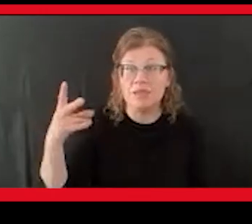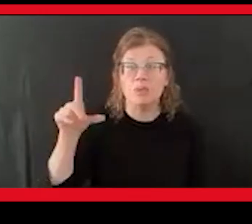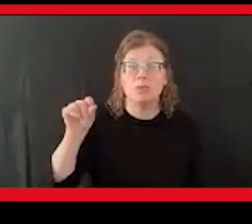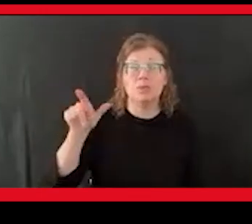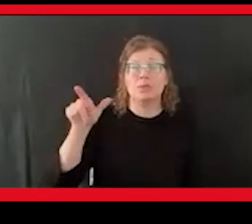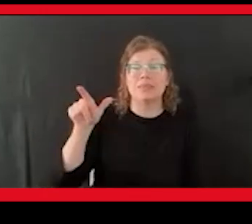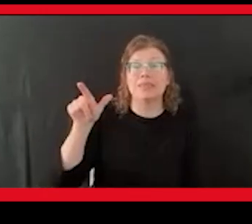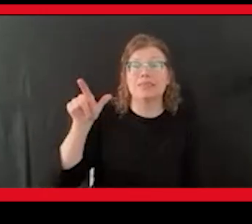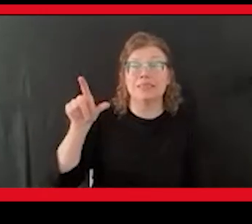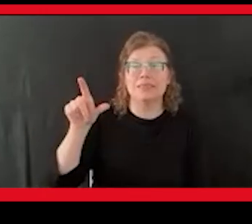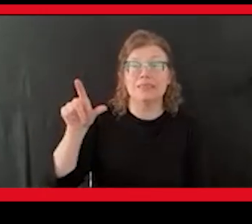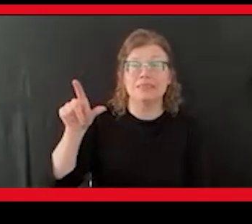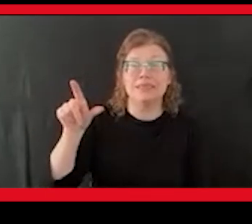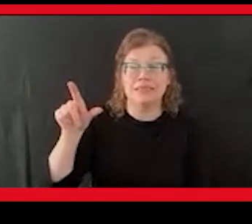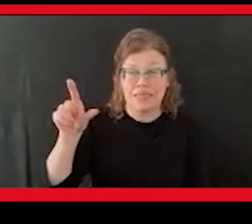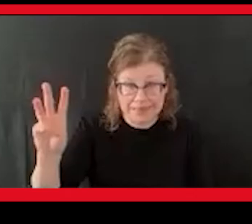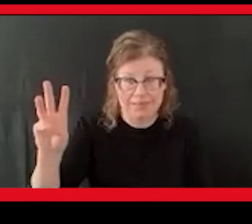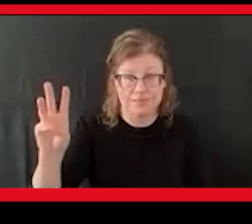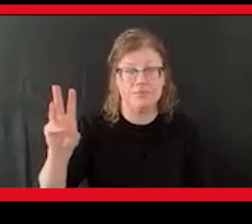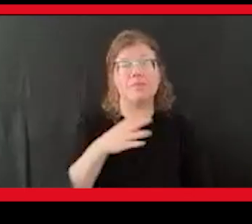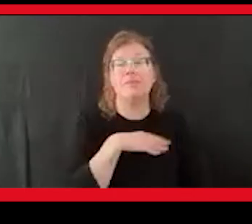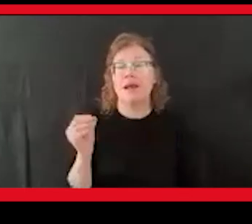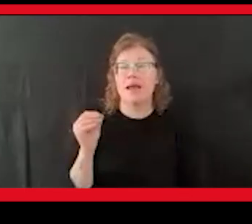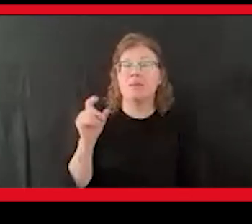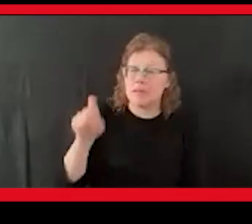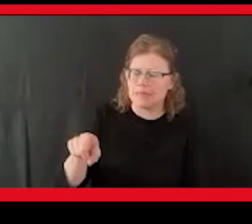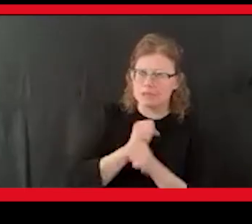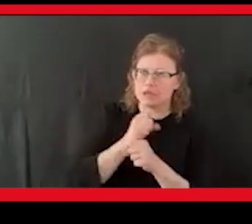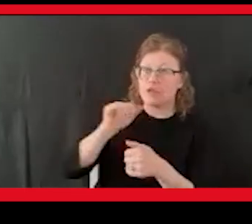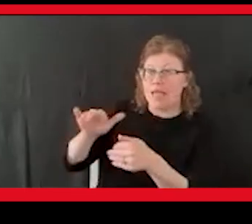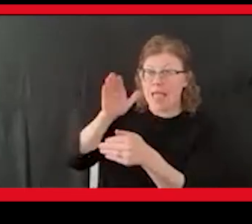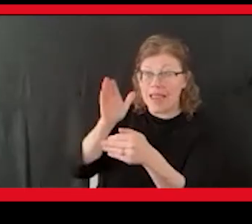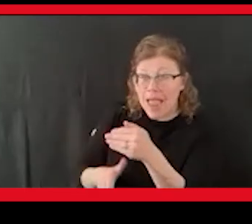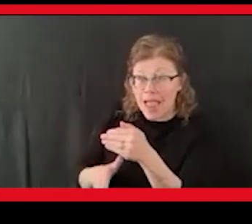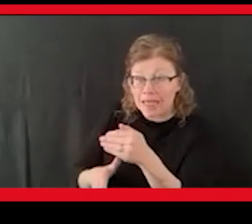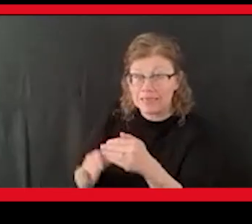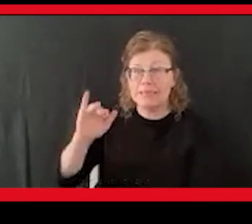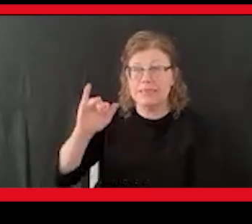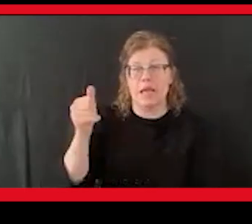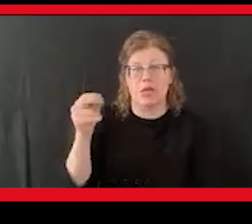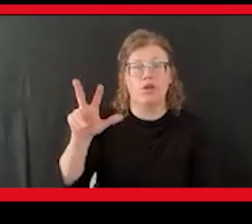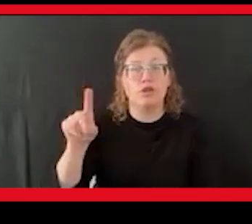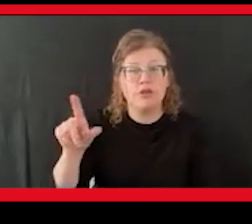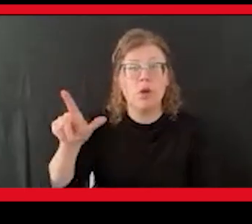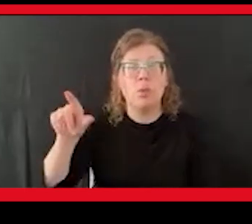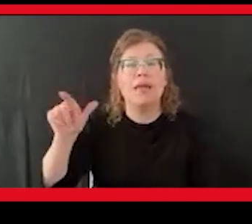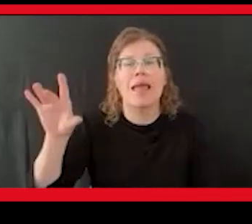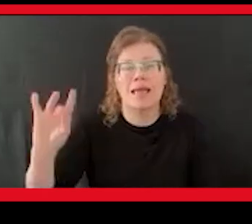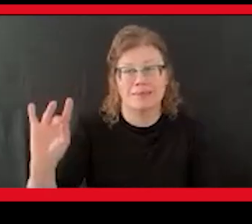by January 31st, 2028. Projects funded through this program cannot be